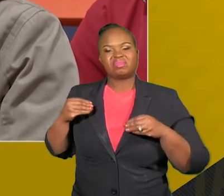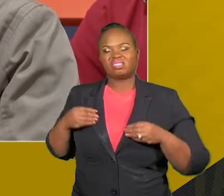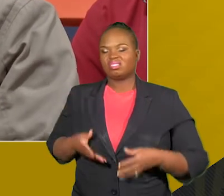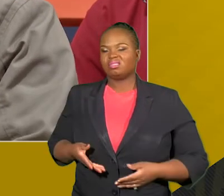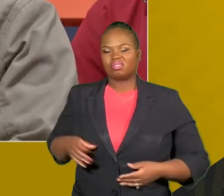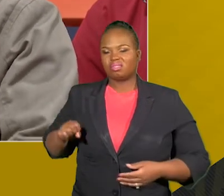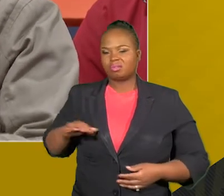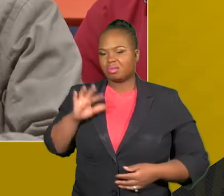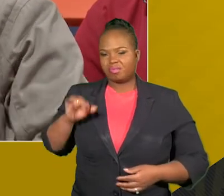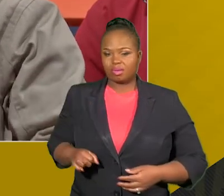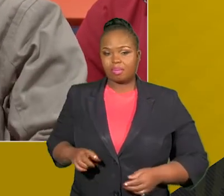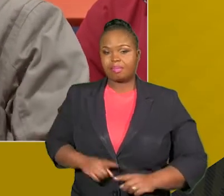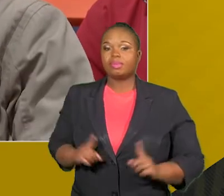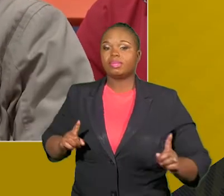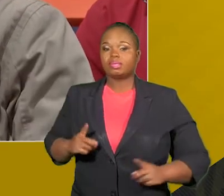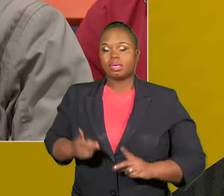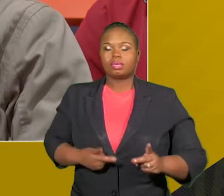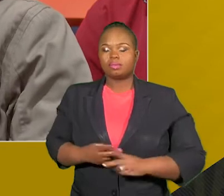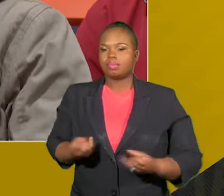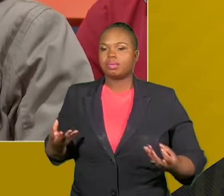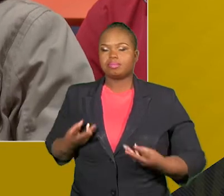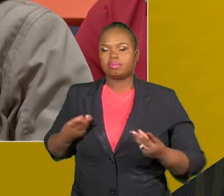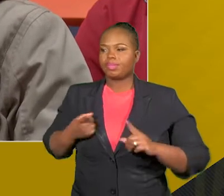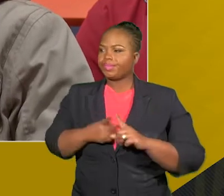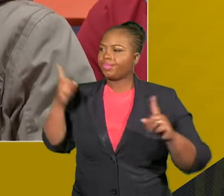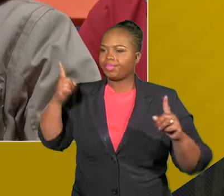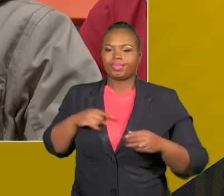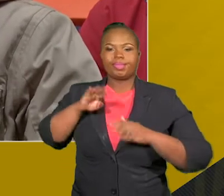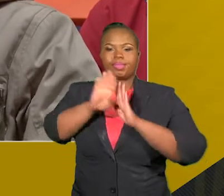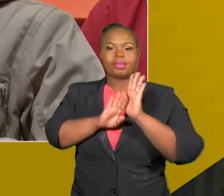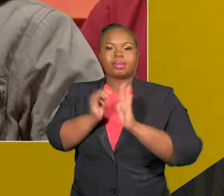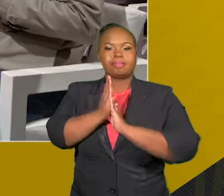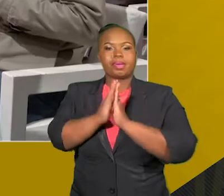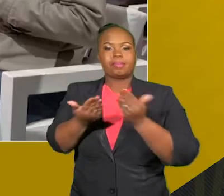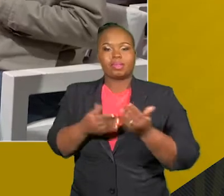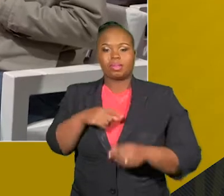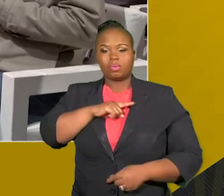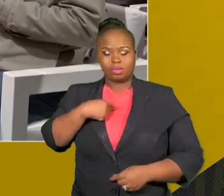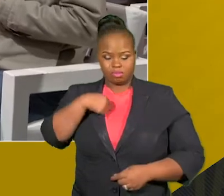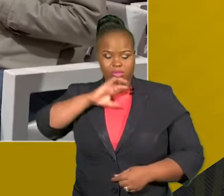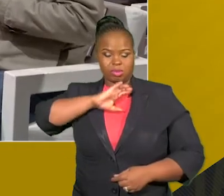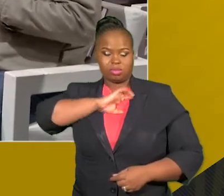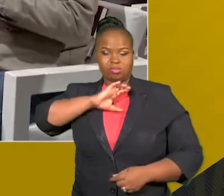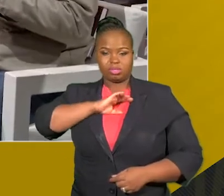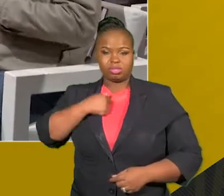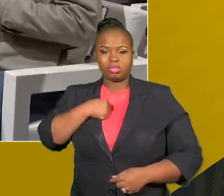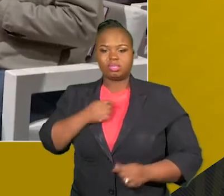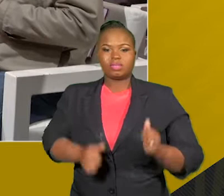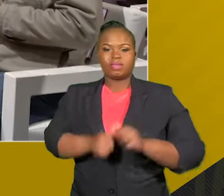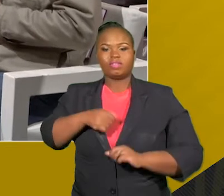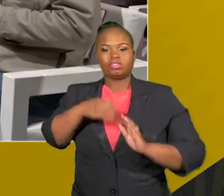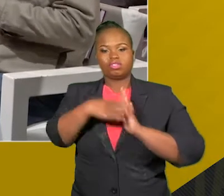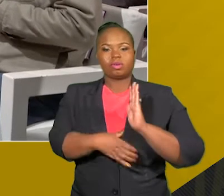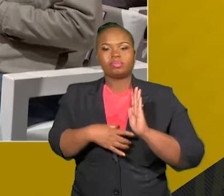etc. But you also find the misinterpretation of the Bible as well. The Bible that I read, I'm a Christian also, in the very first chapter